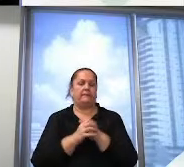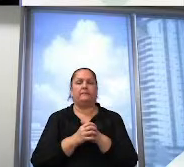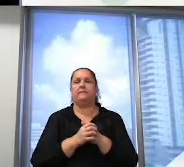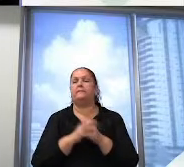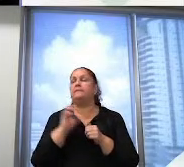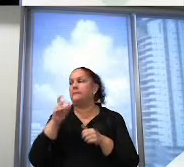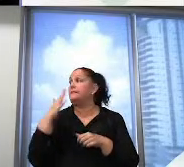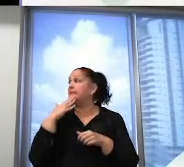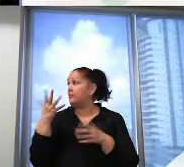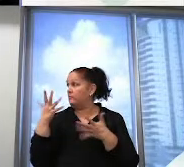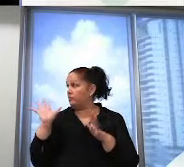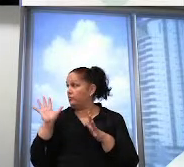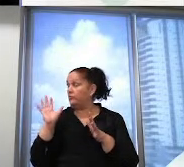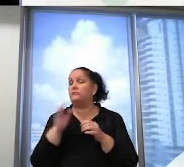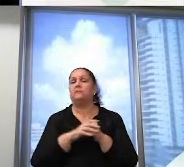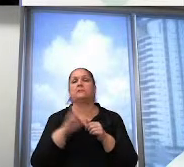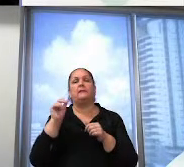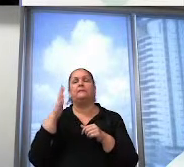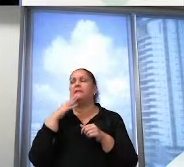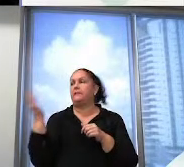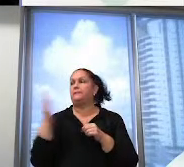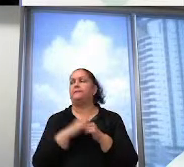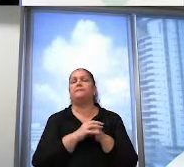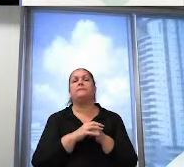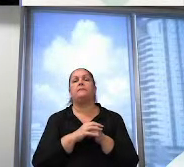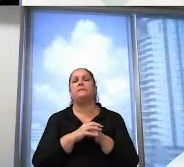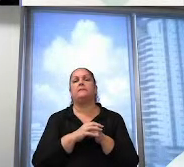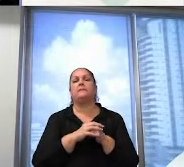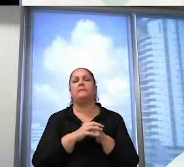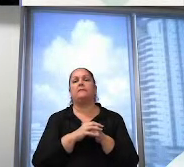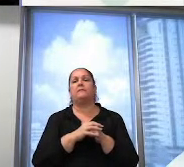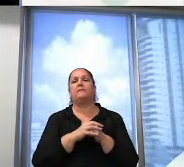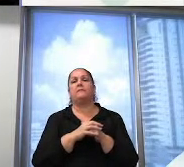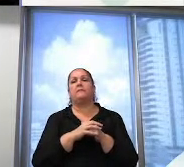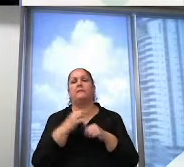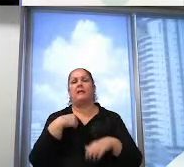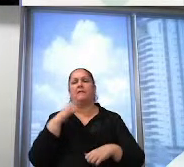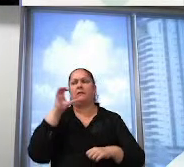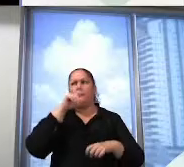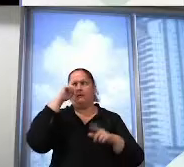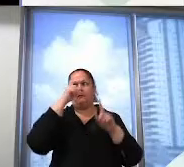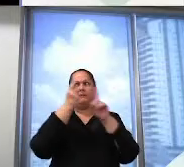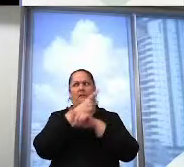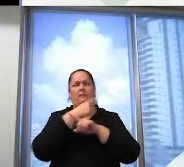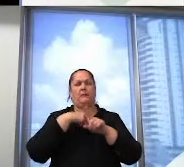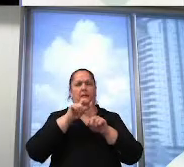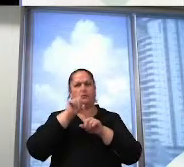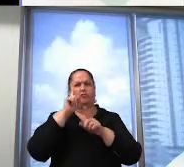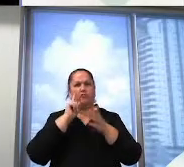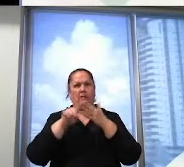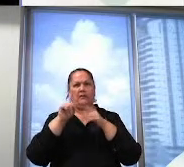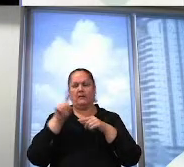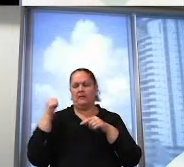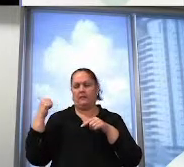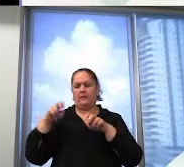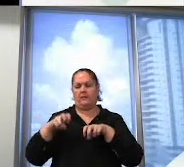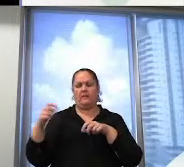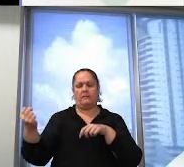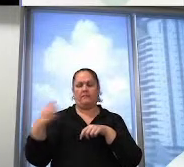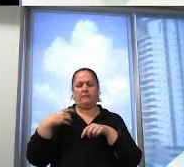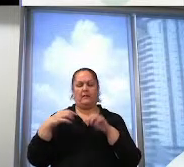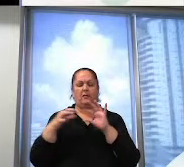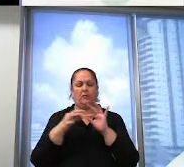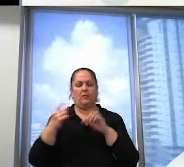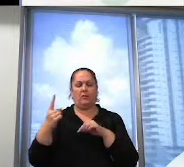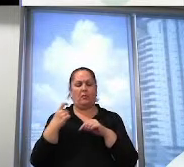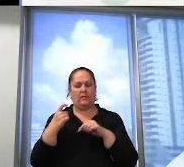have. Thank you. Are you finished? Yes. Thank you. I have an odd thought that I want to check with you. One of my colleagues